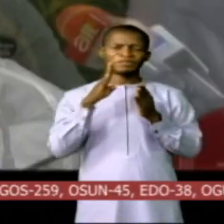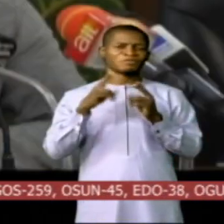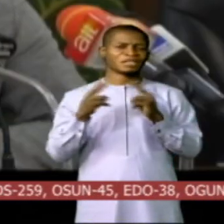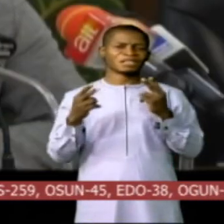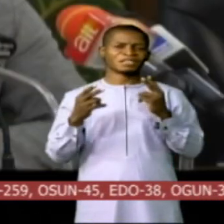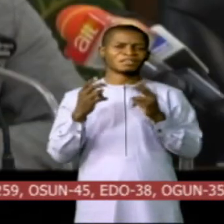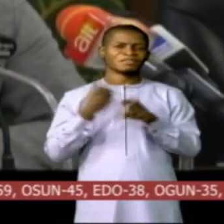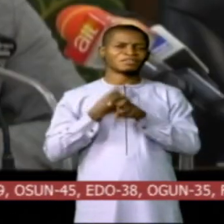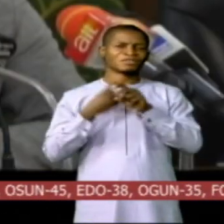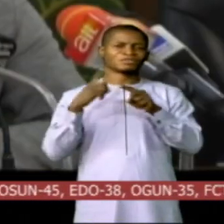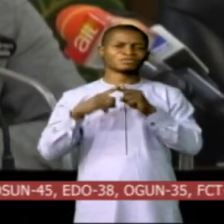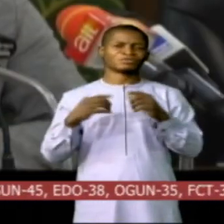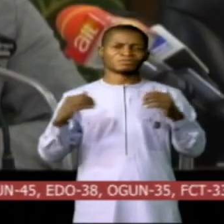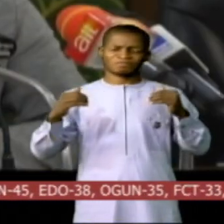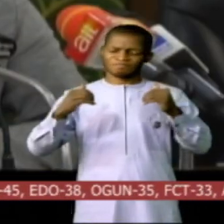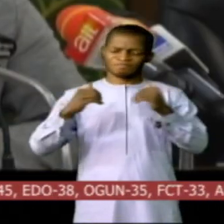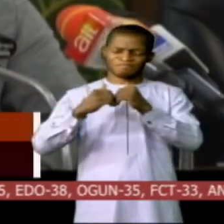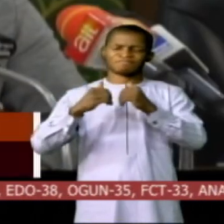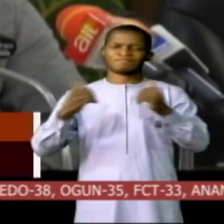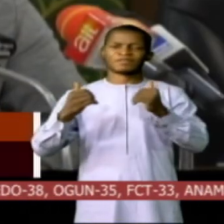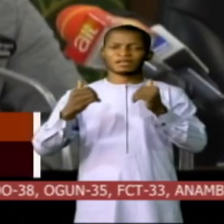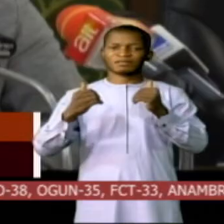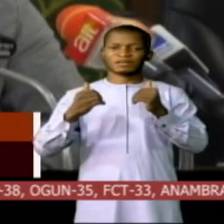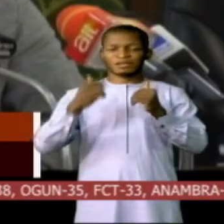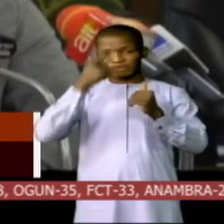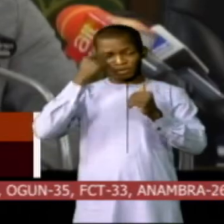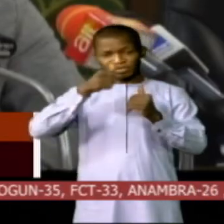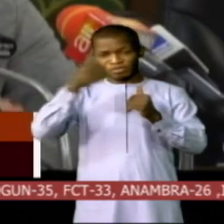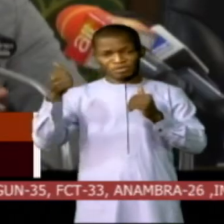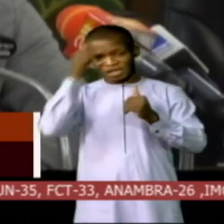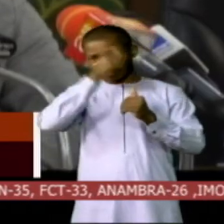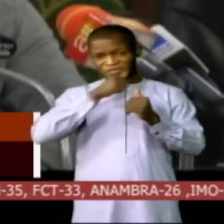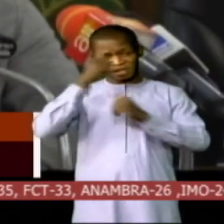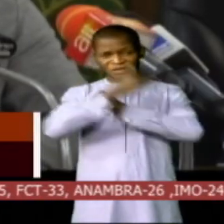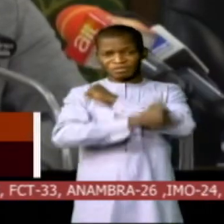close the gap, because other African countries,